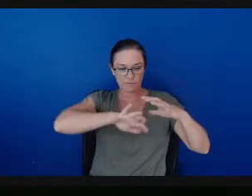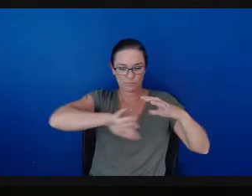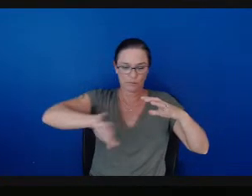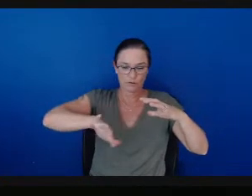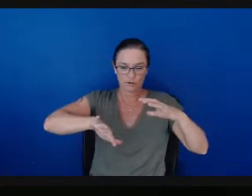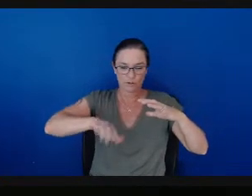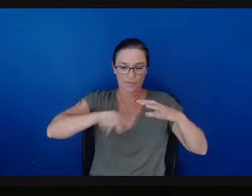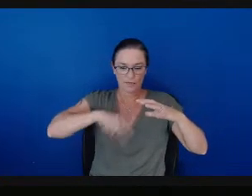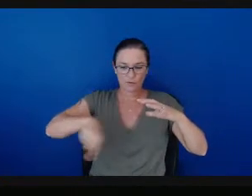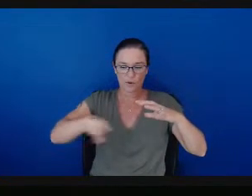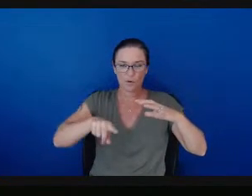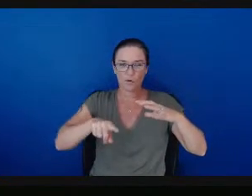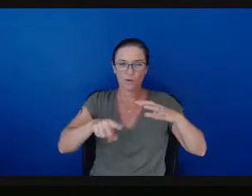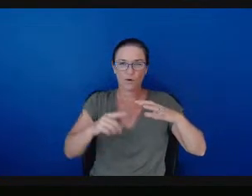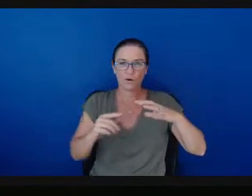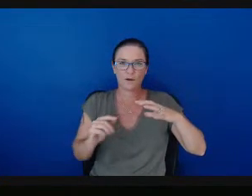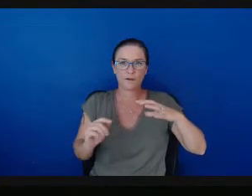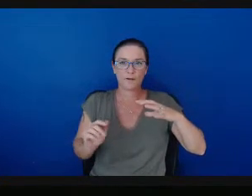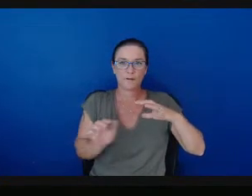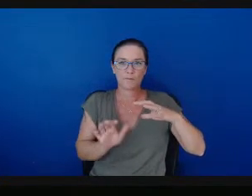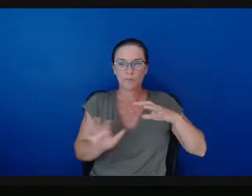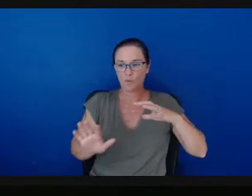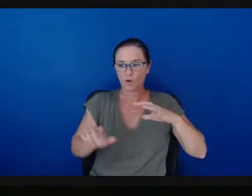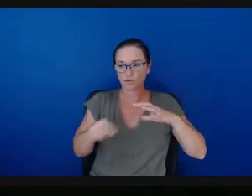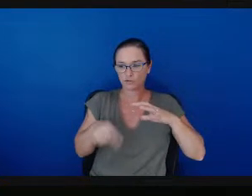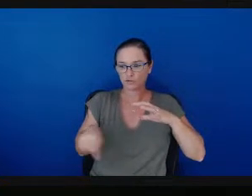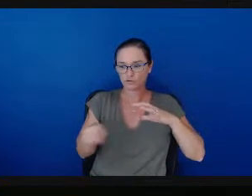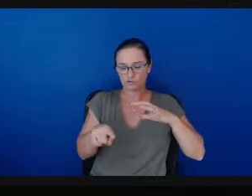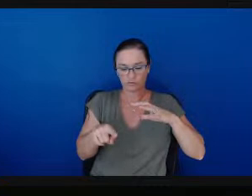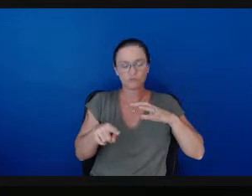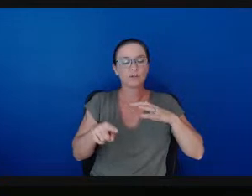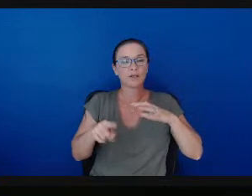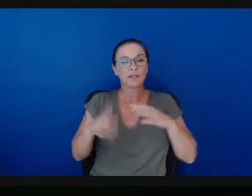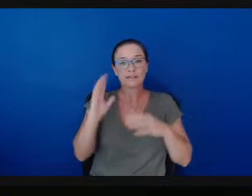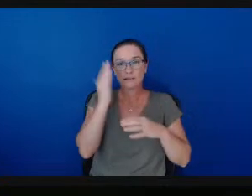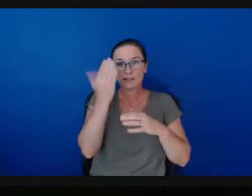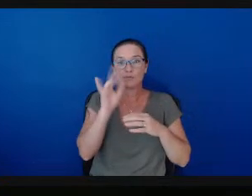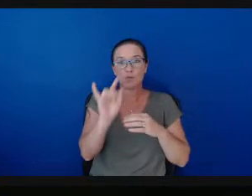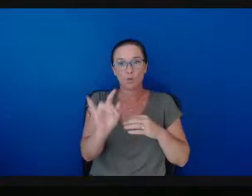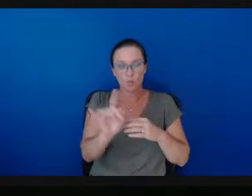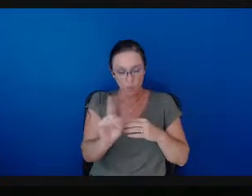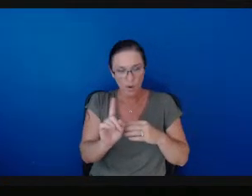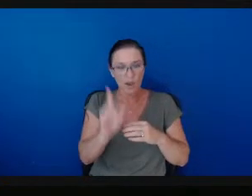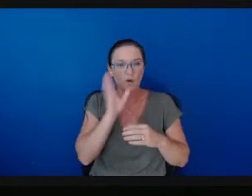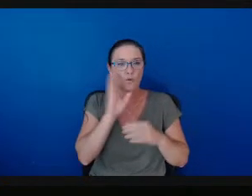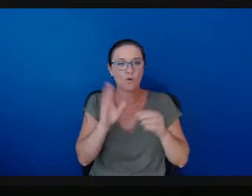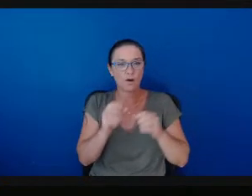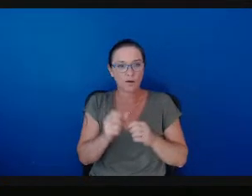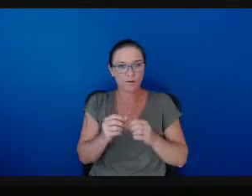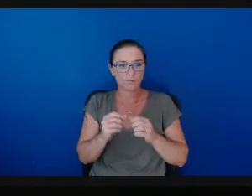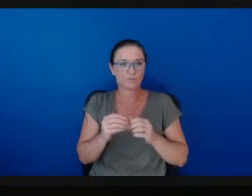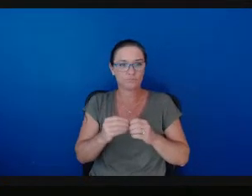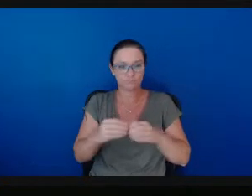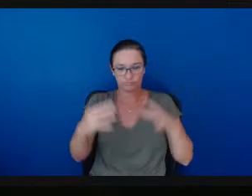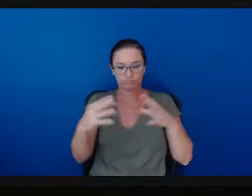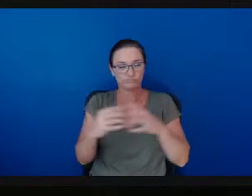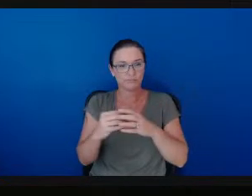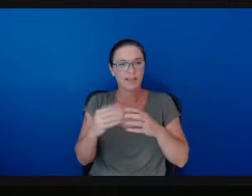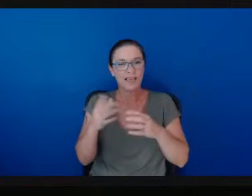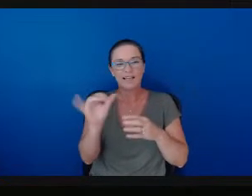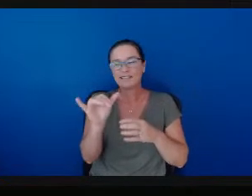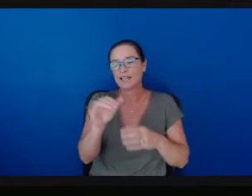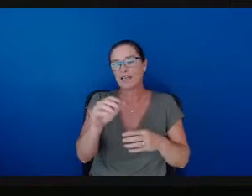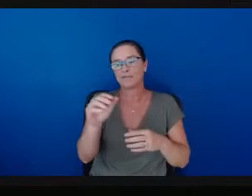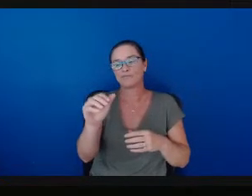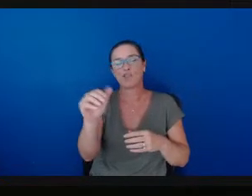catches. Either way, whichever way this thing is pushing, that seems to be where the earthquakes kind of flare. It's like maybe, you know, think of it as like maybe an arthritic knee or something.